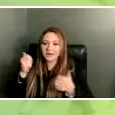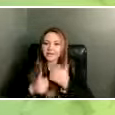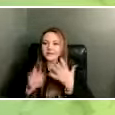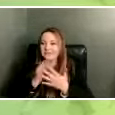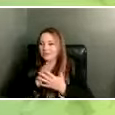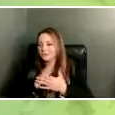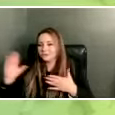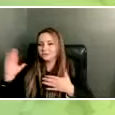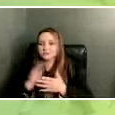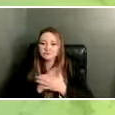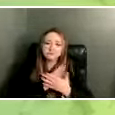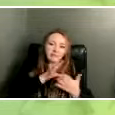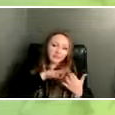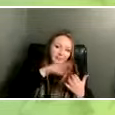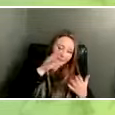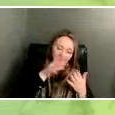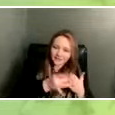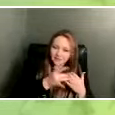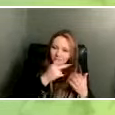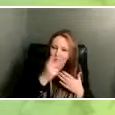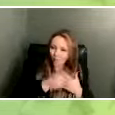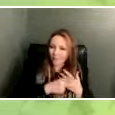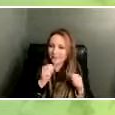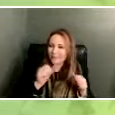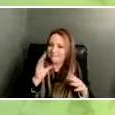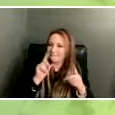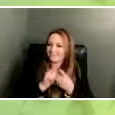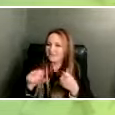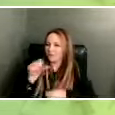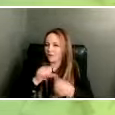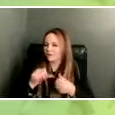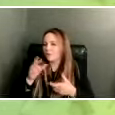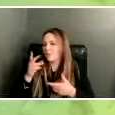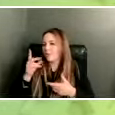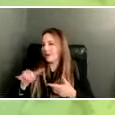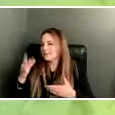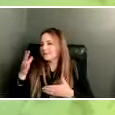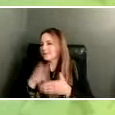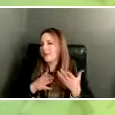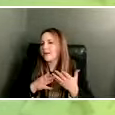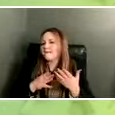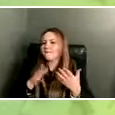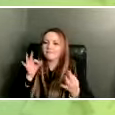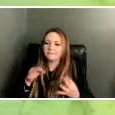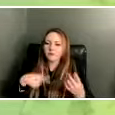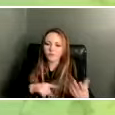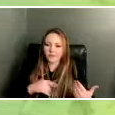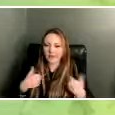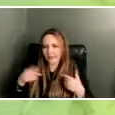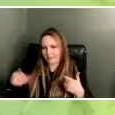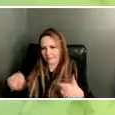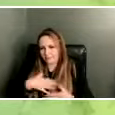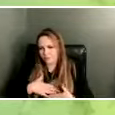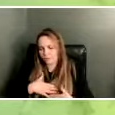program be able to meet one another too. And so that is some of the highlights that I have seen that they've totally enjoyed. And so